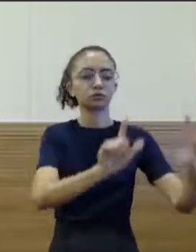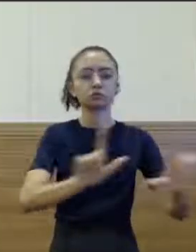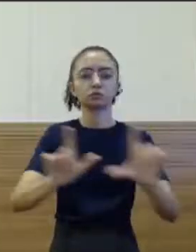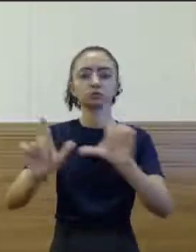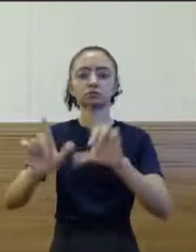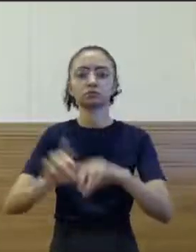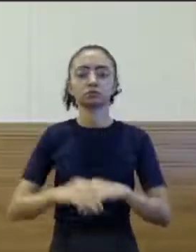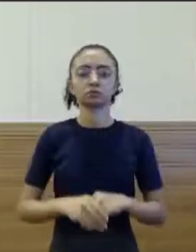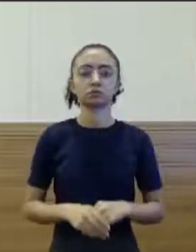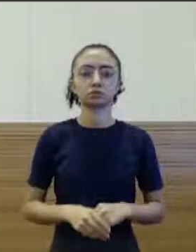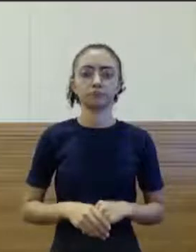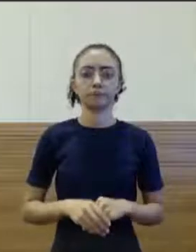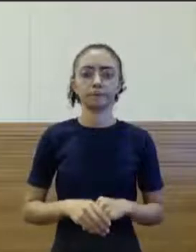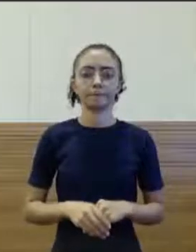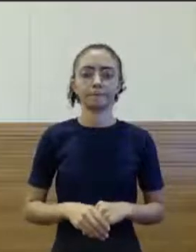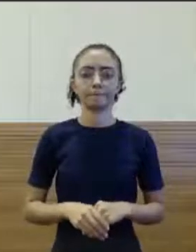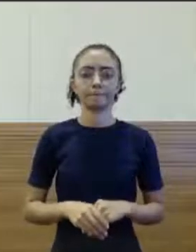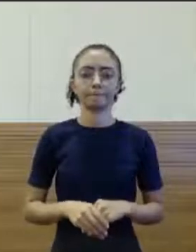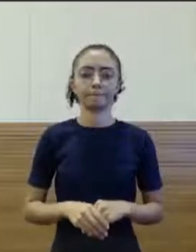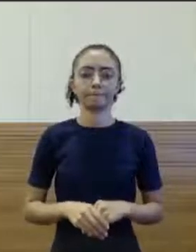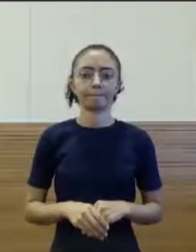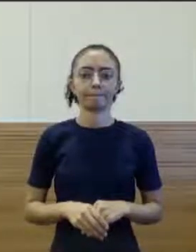Let's go to the next one.